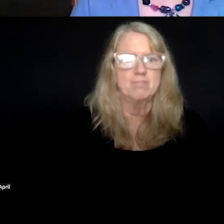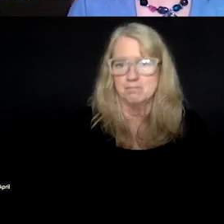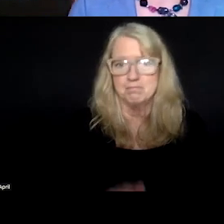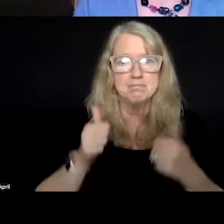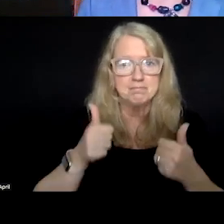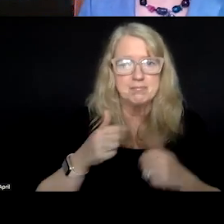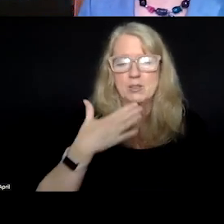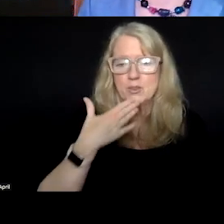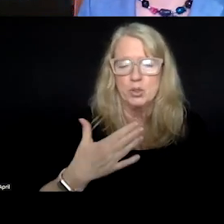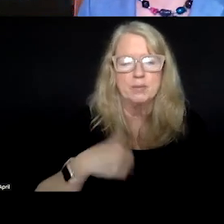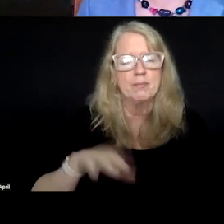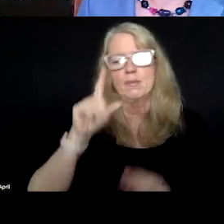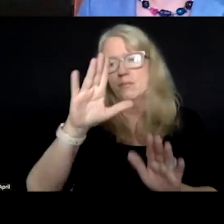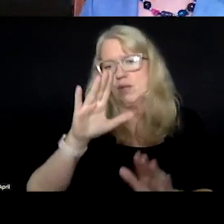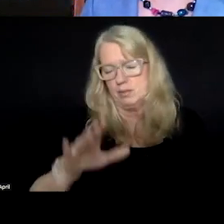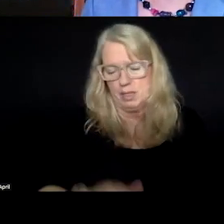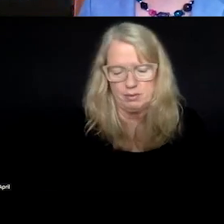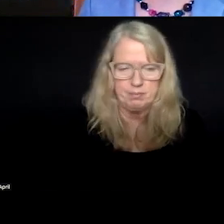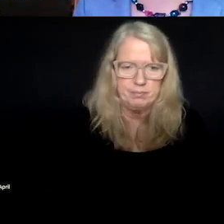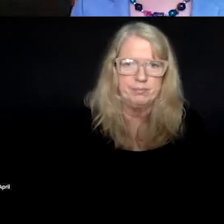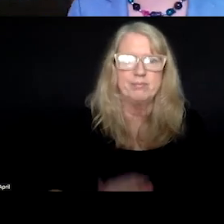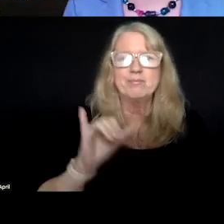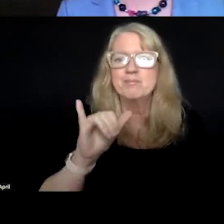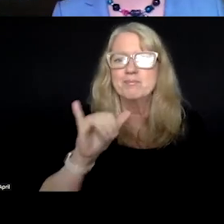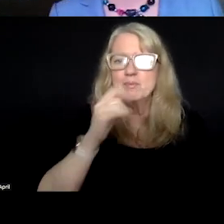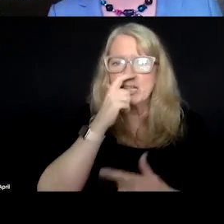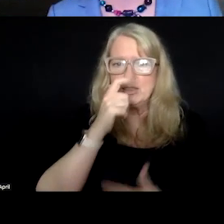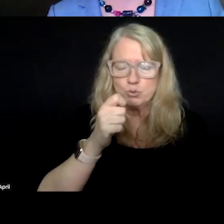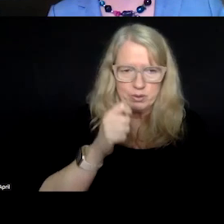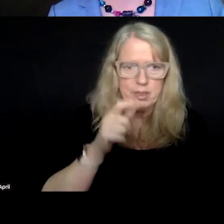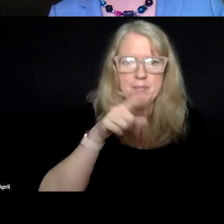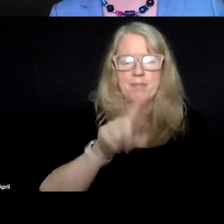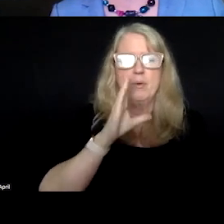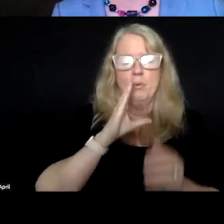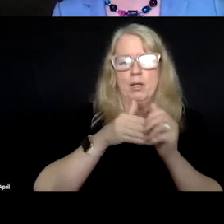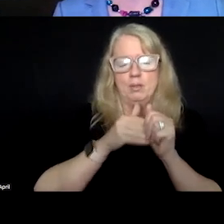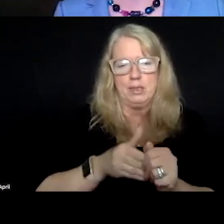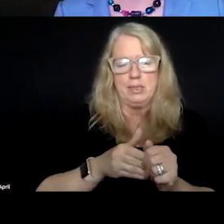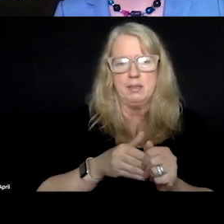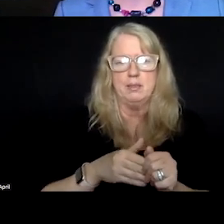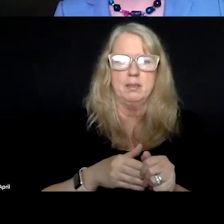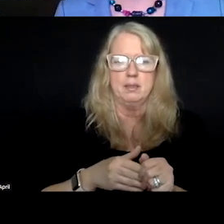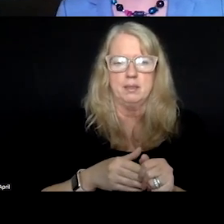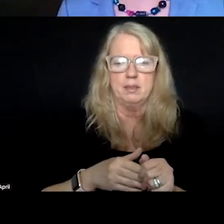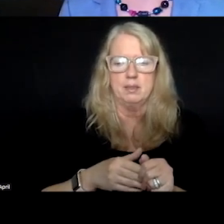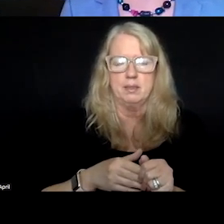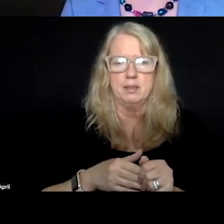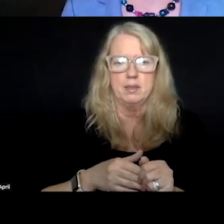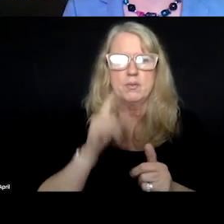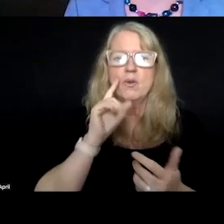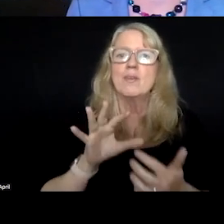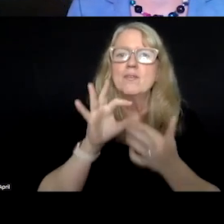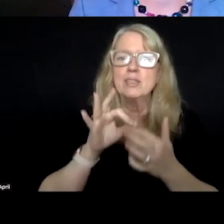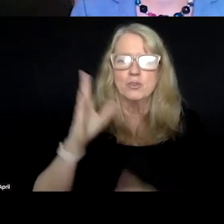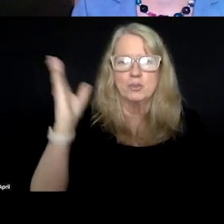audience. Fantastic. Now, interestingly, this leads us to our feature